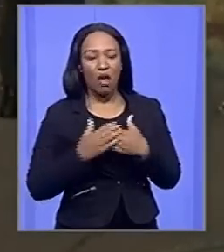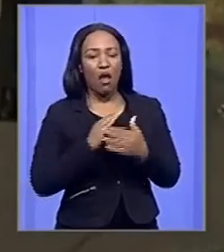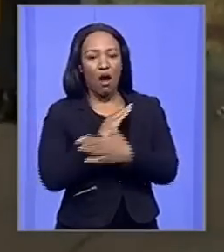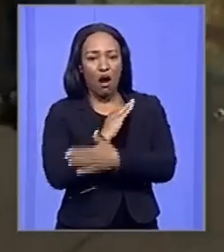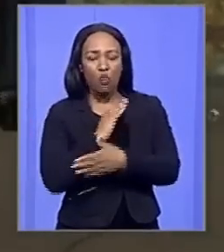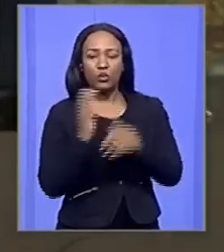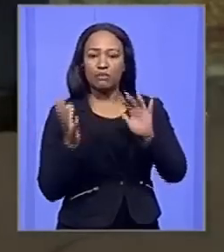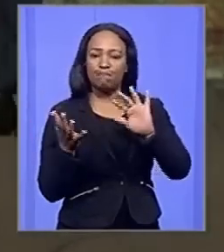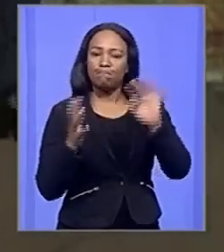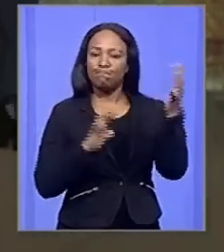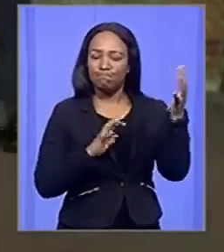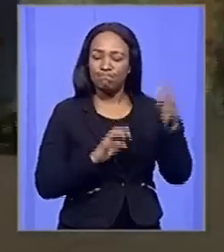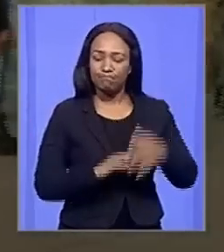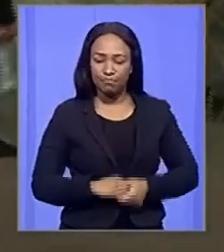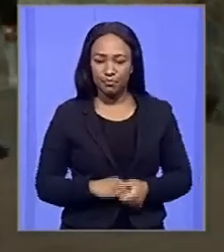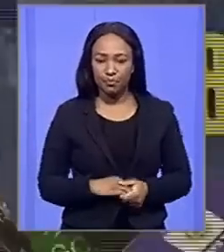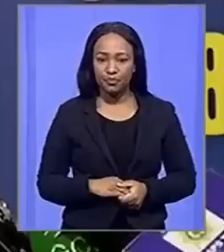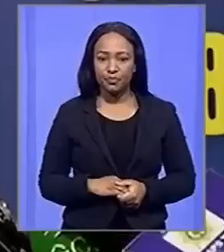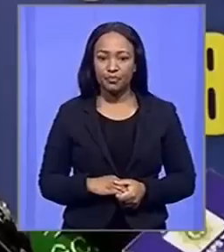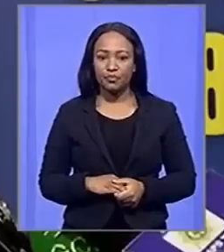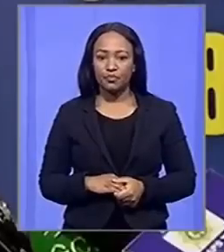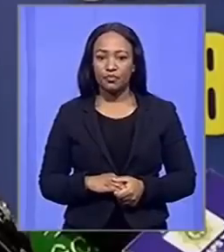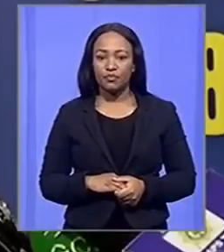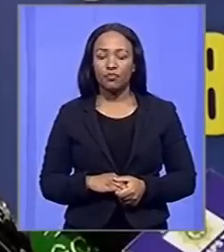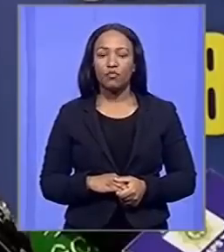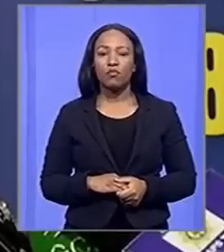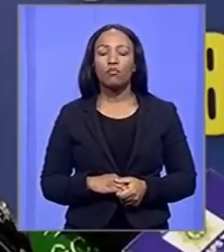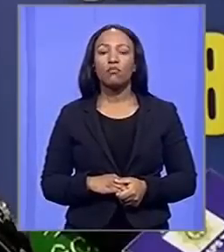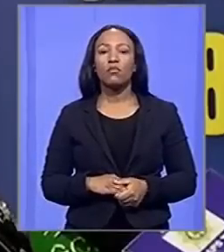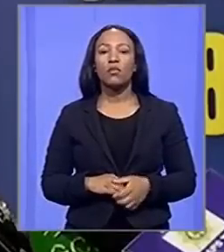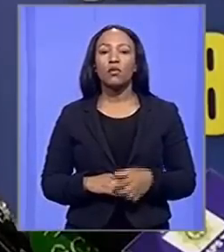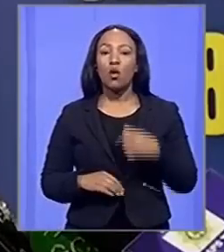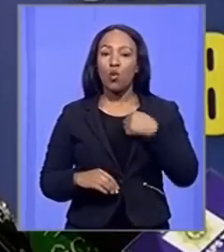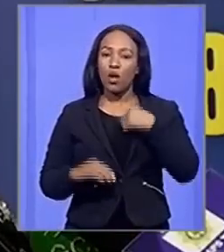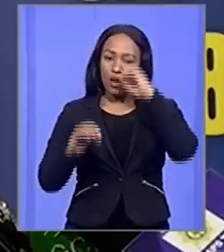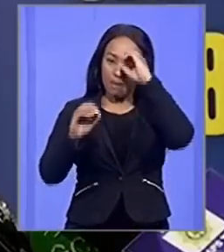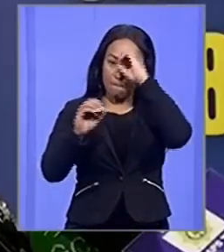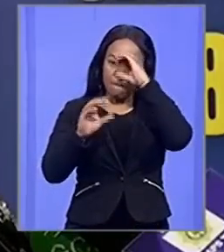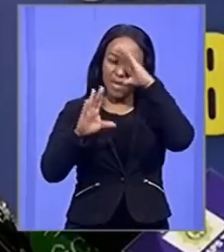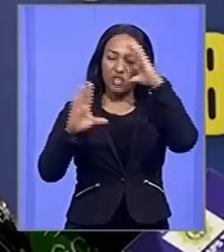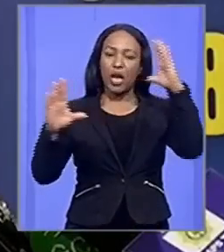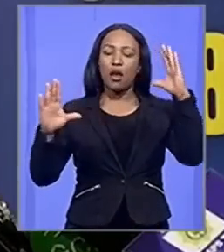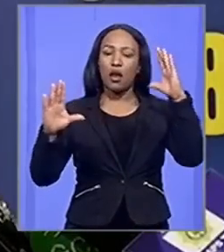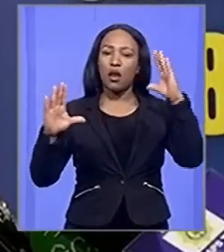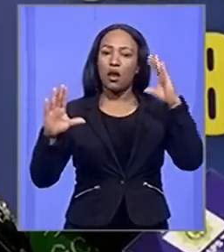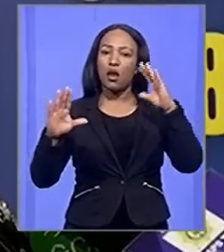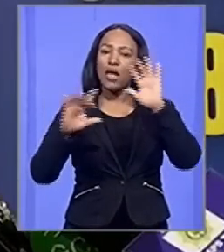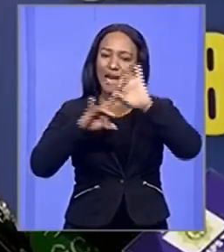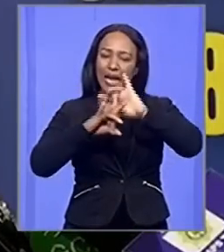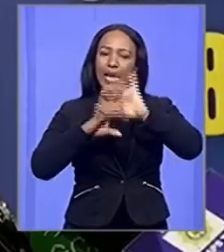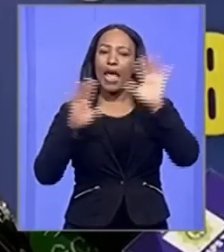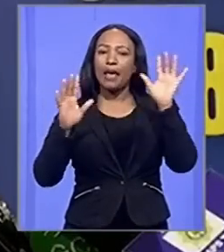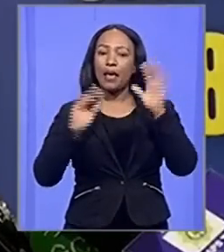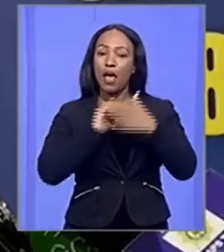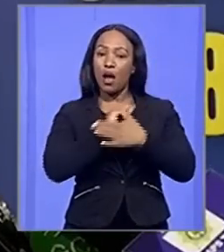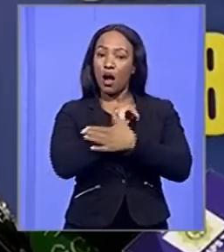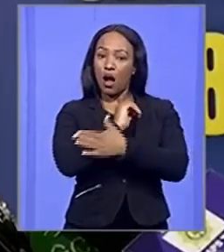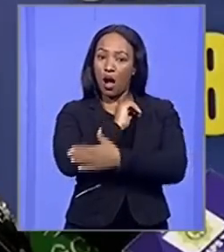Our mission is clear. Our country must be safe for all